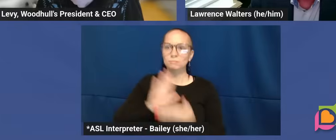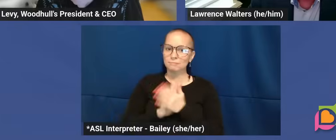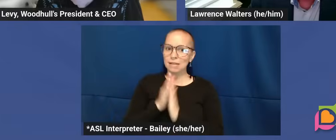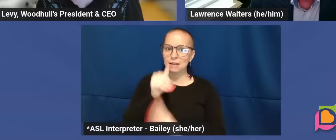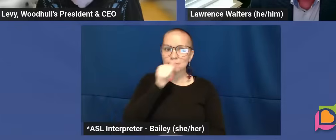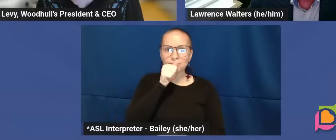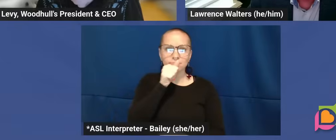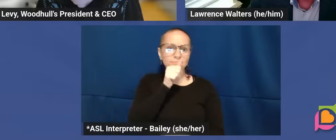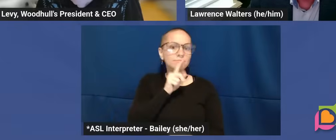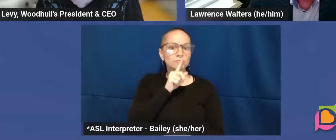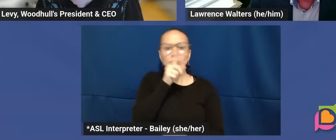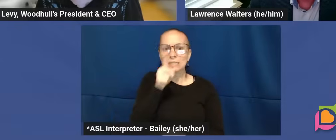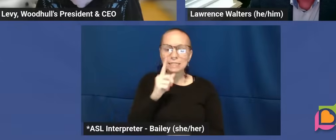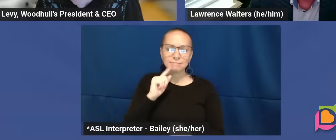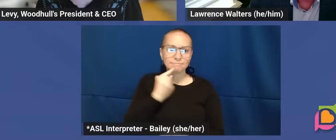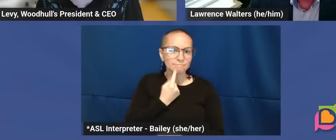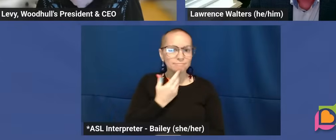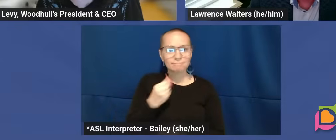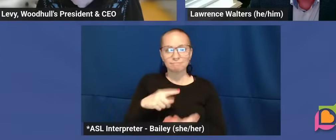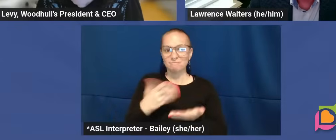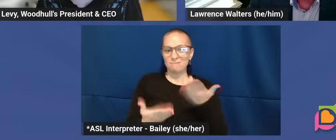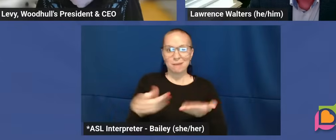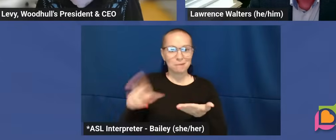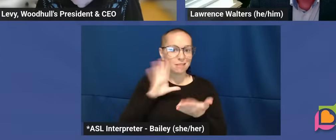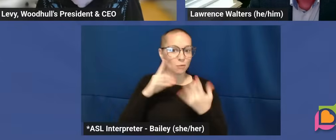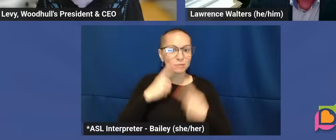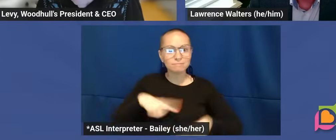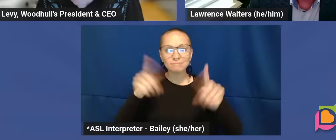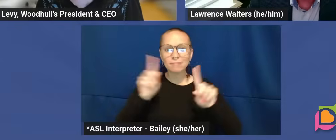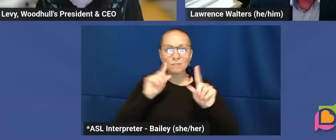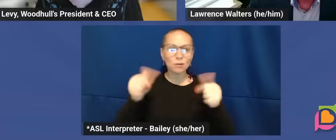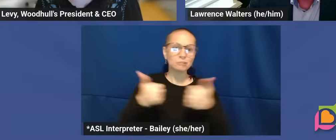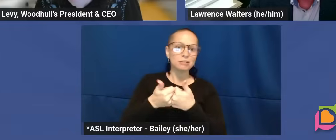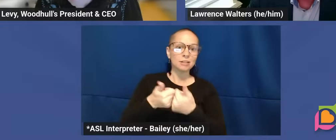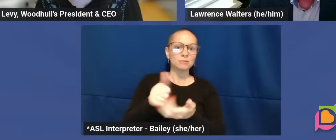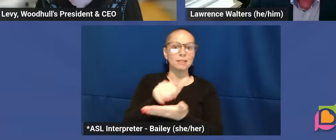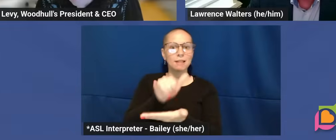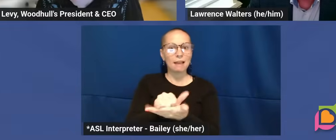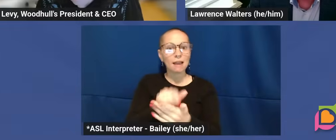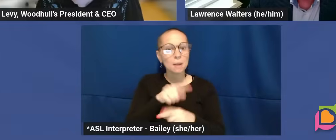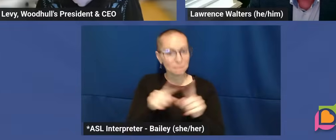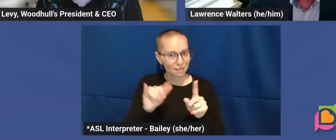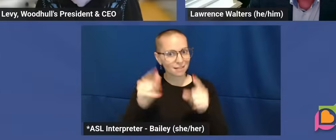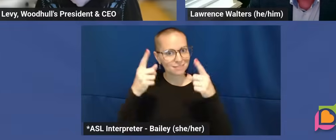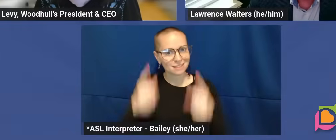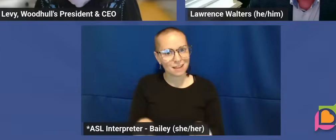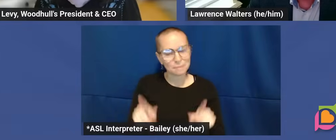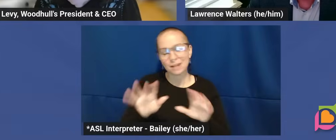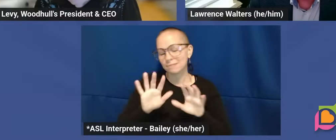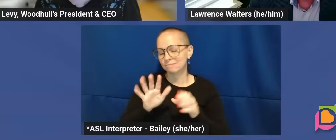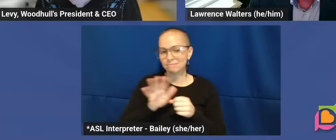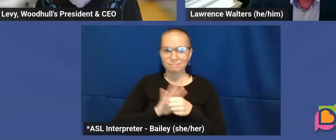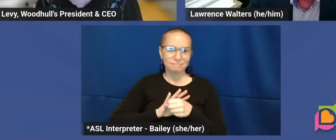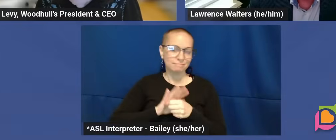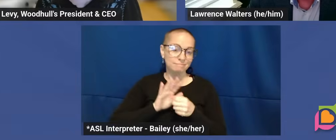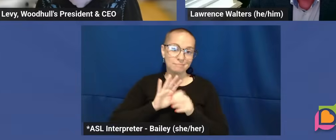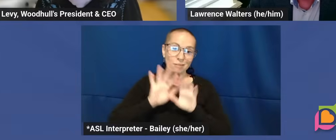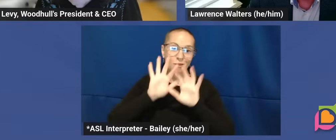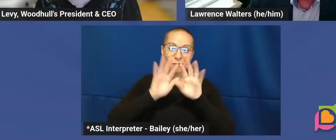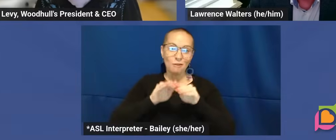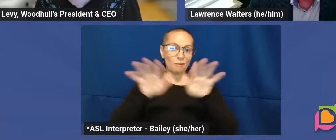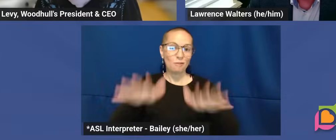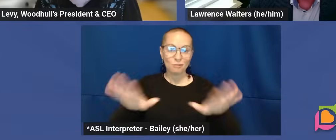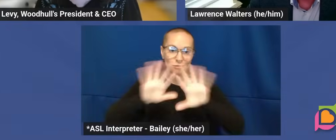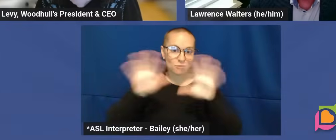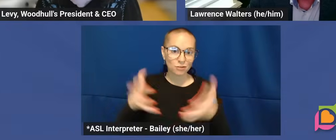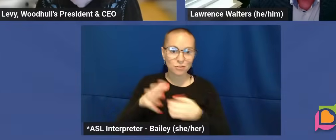seriously, and maybe they'll get somewhere with challenges on that basis. This is happening all over the world, and it's really becoming more of an